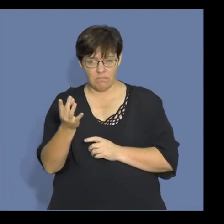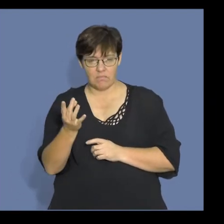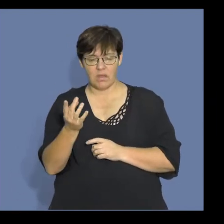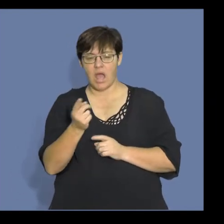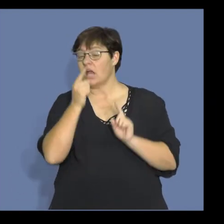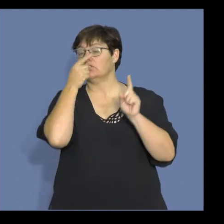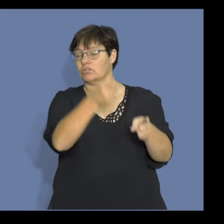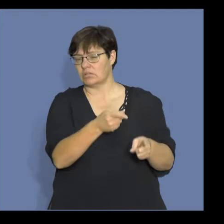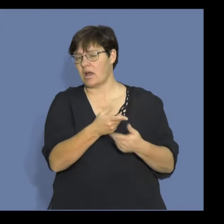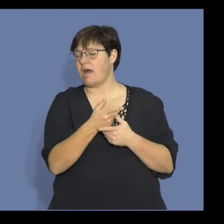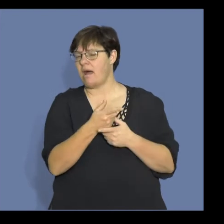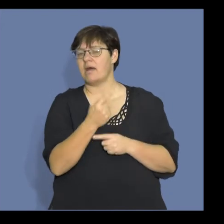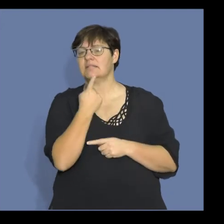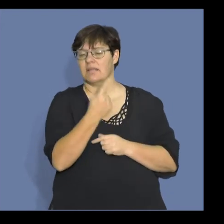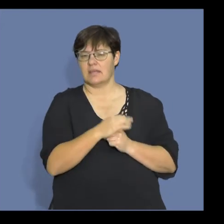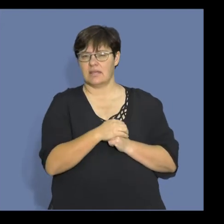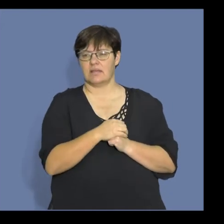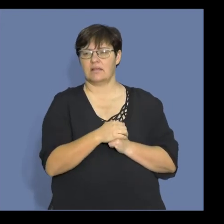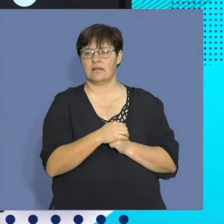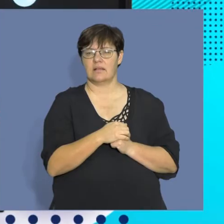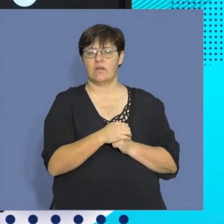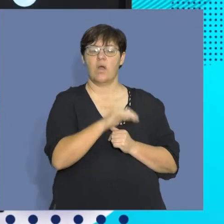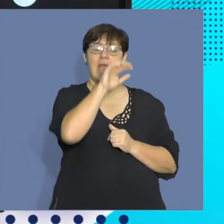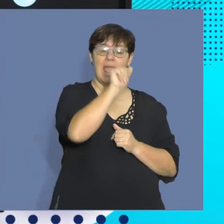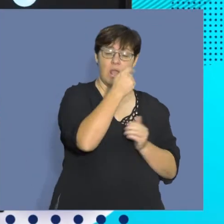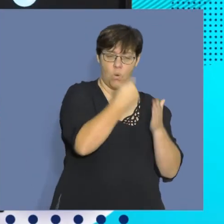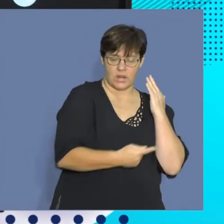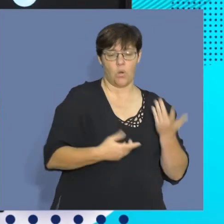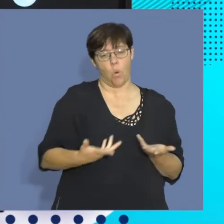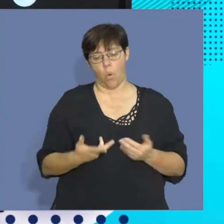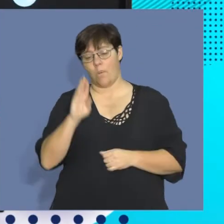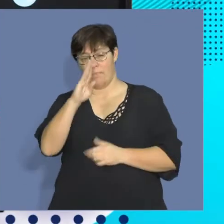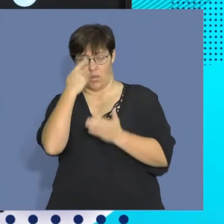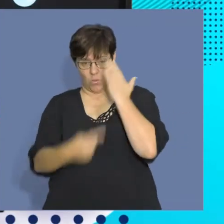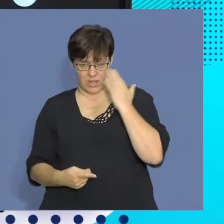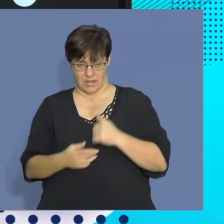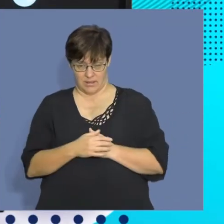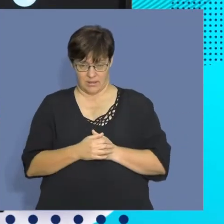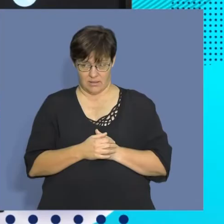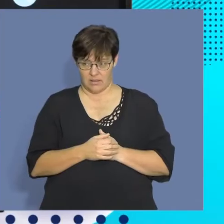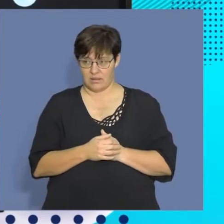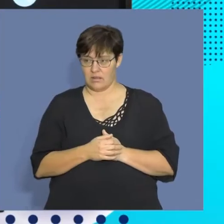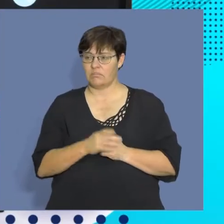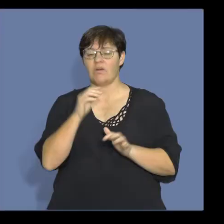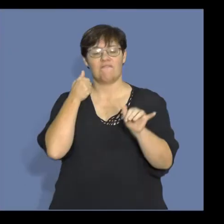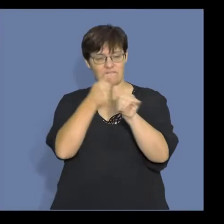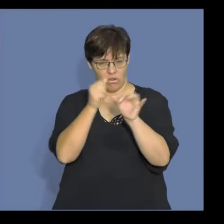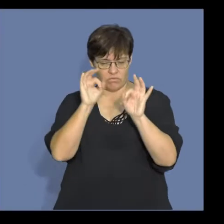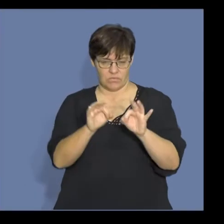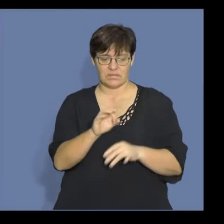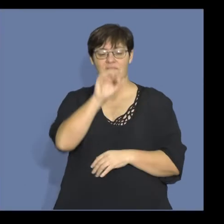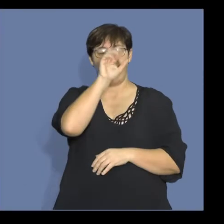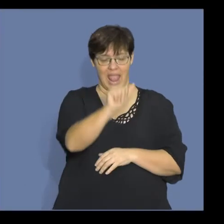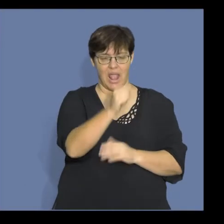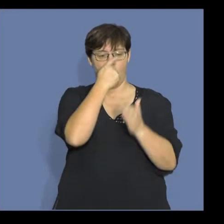following the instructions. The instructions indicated that write down A only or B only. And it's important that I follow